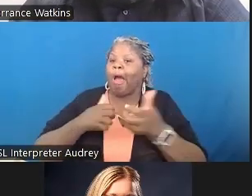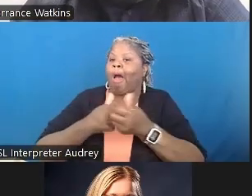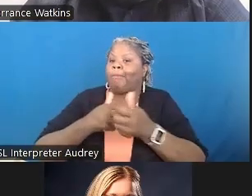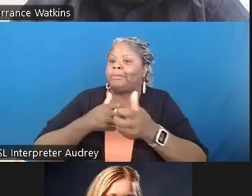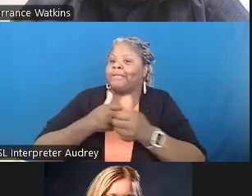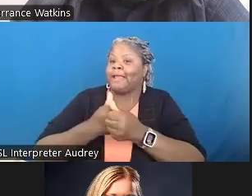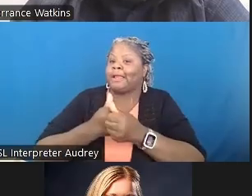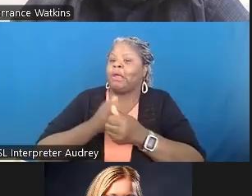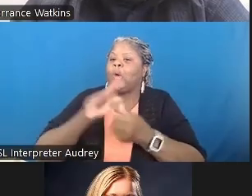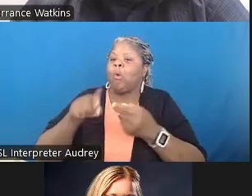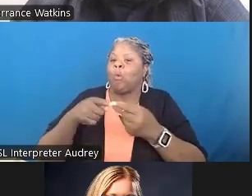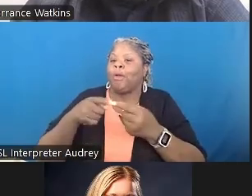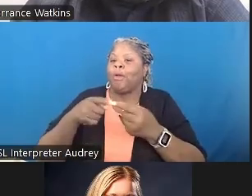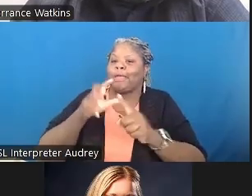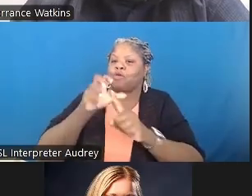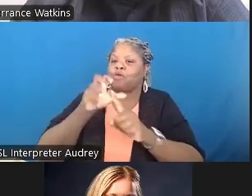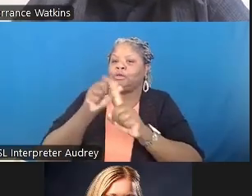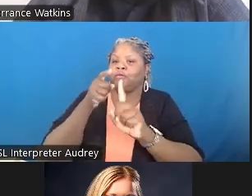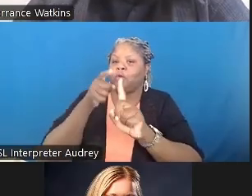are achieved.